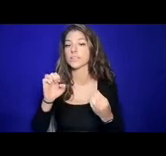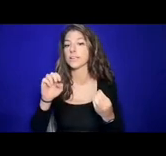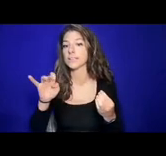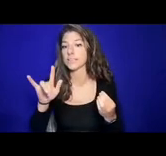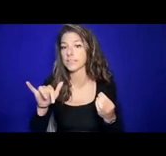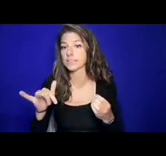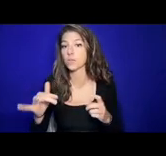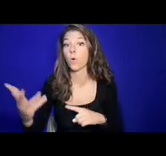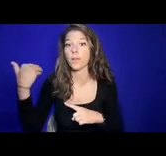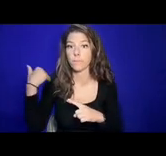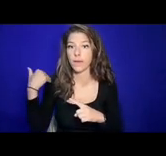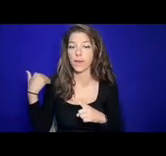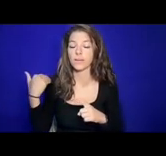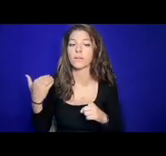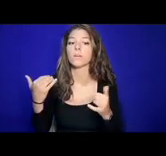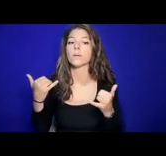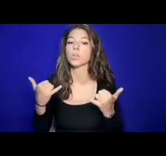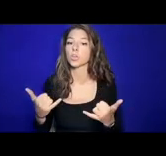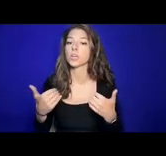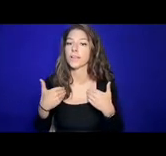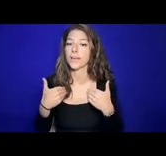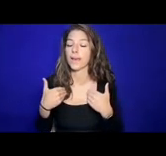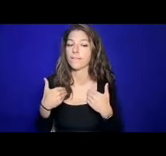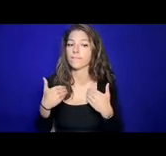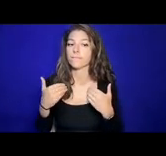while back. We currently have